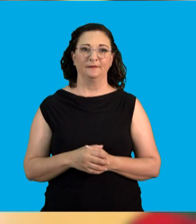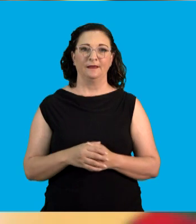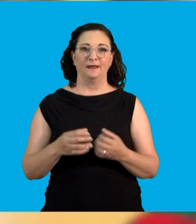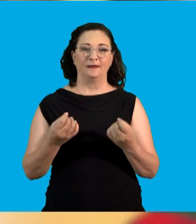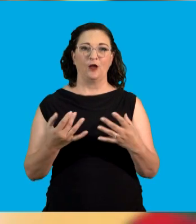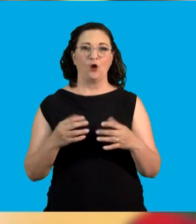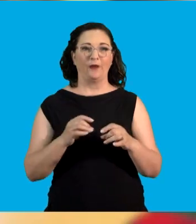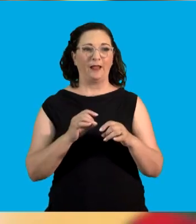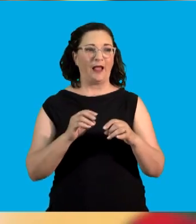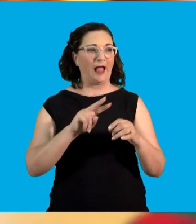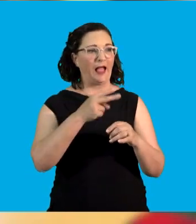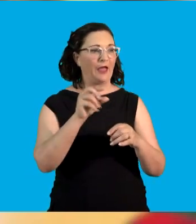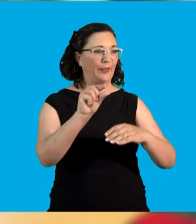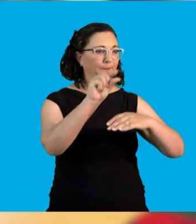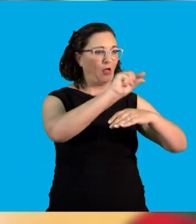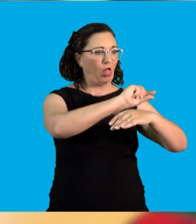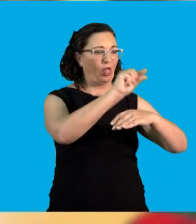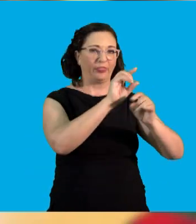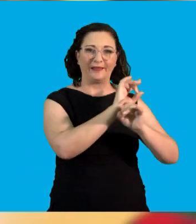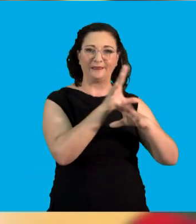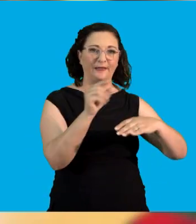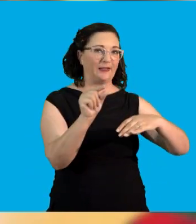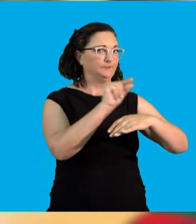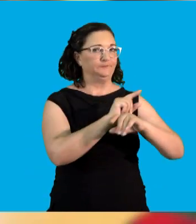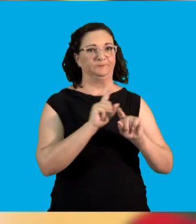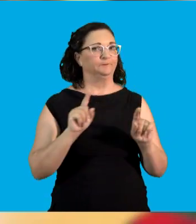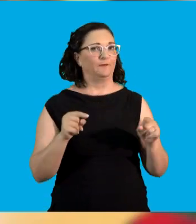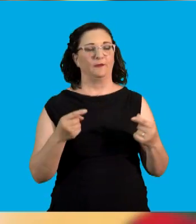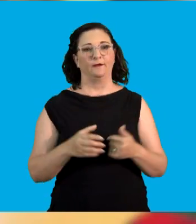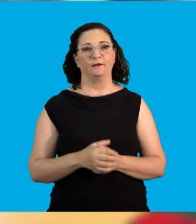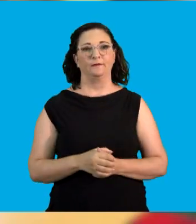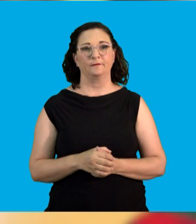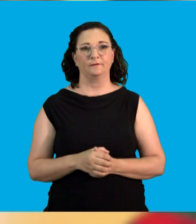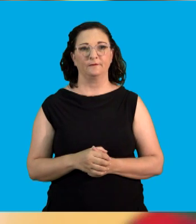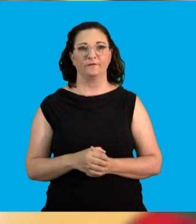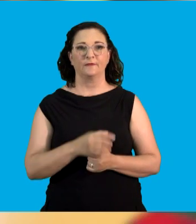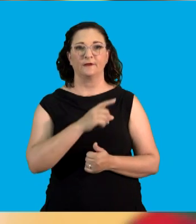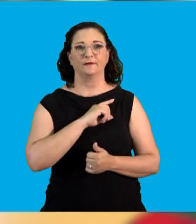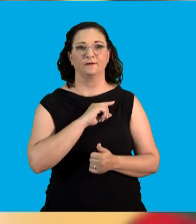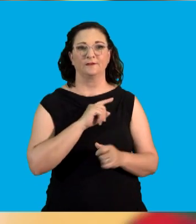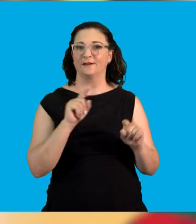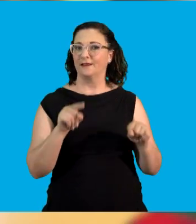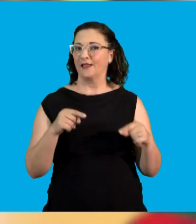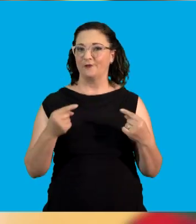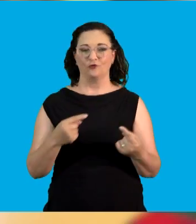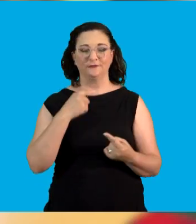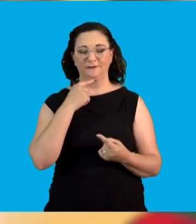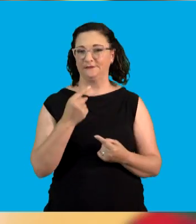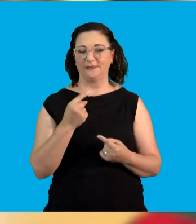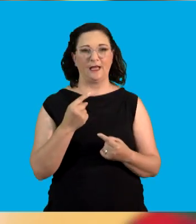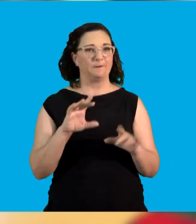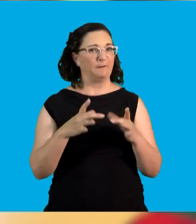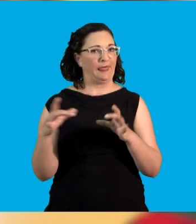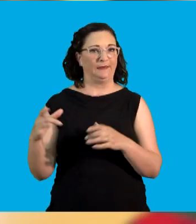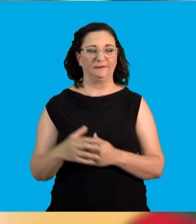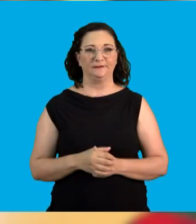make its path clear of other objects when it orbits around the sun. So that is why Pluto can no longer be classified